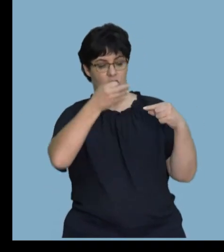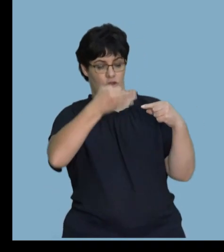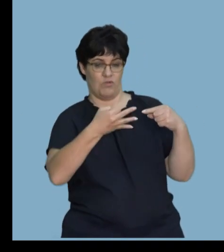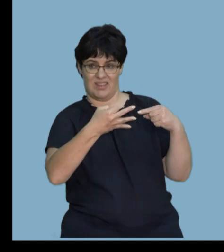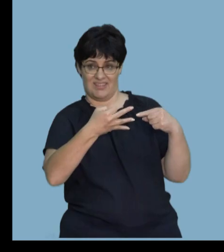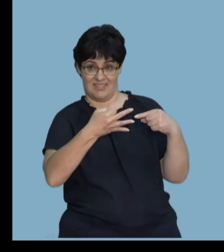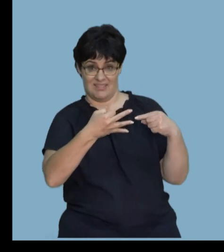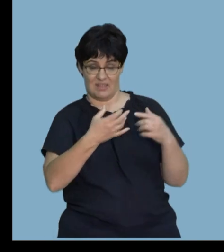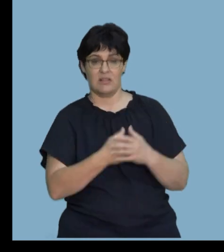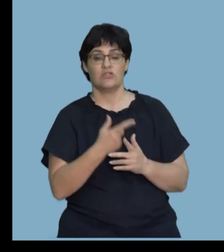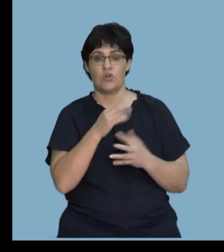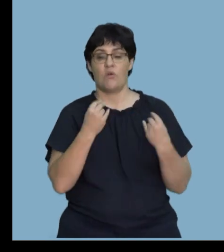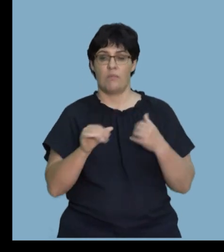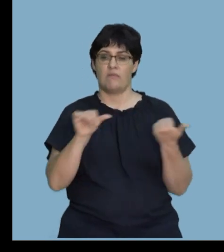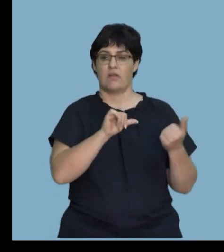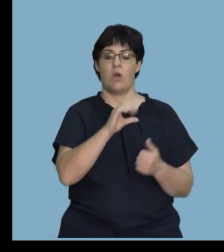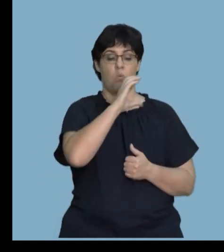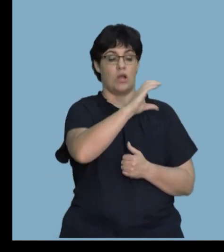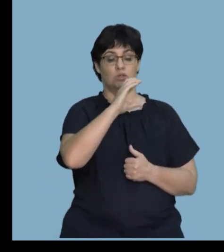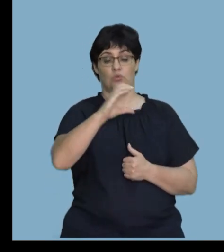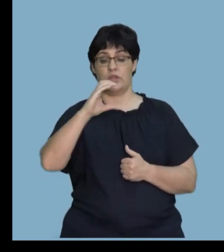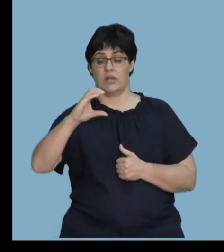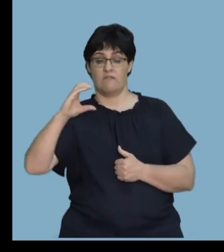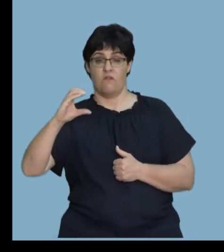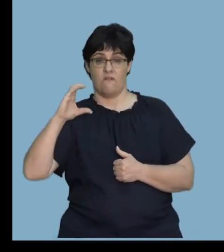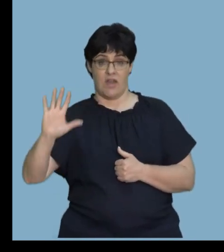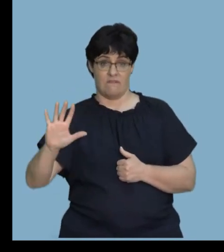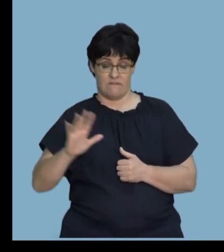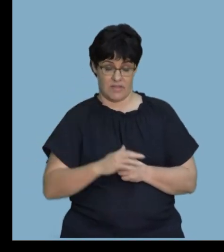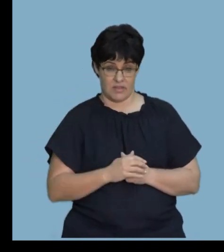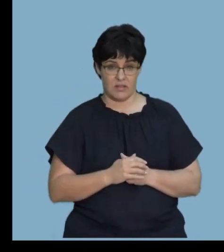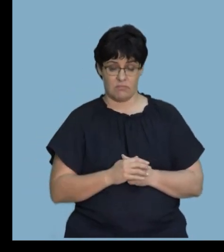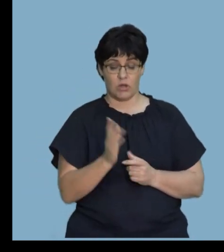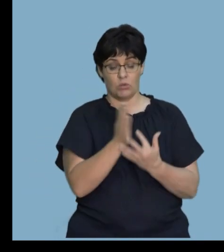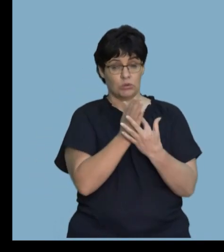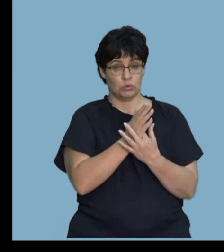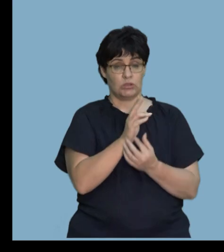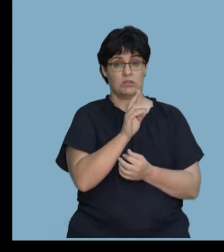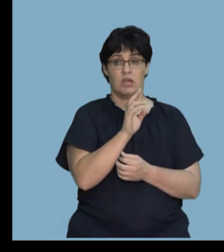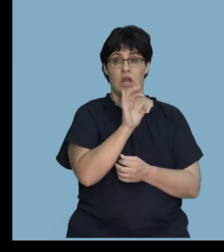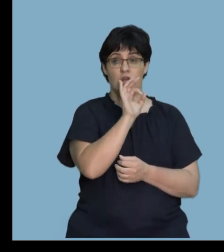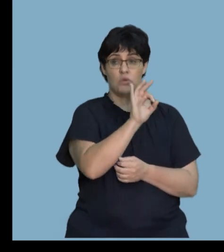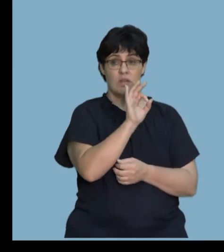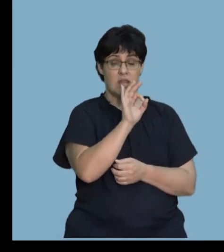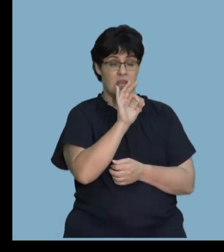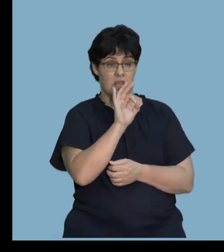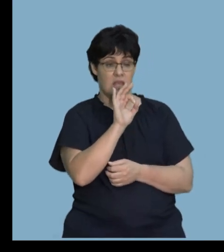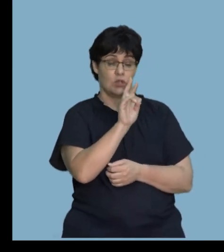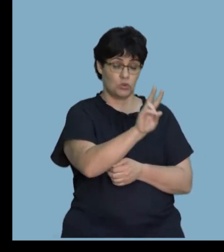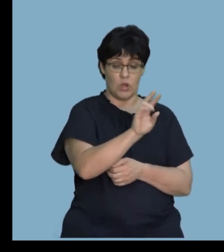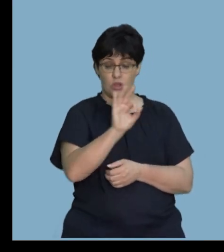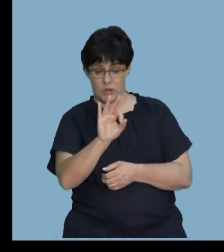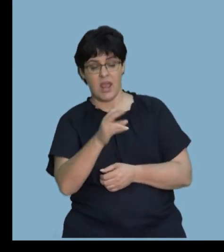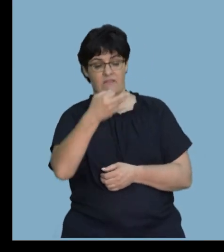say 1, 2, 3, 4, 5. So between number 2 and 3, we've got a triple bond. And then on carbon atom